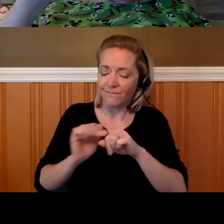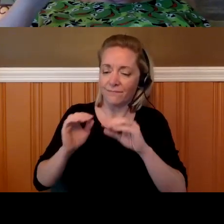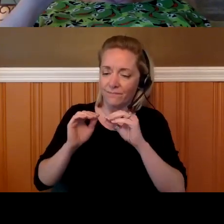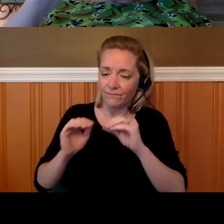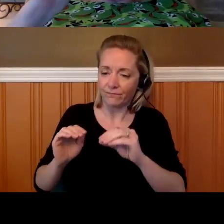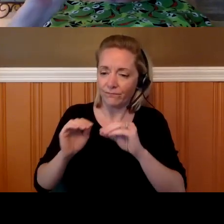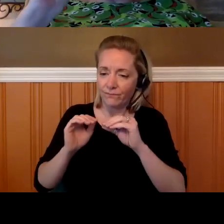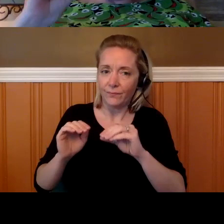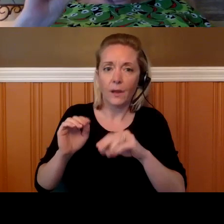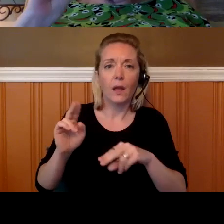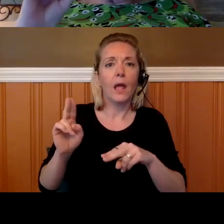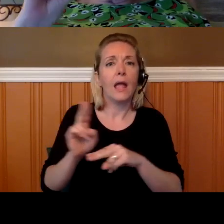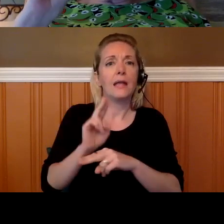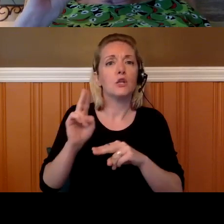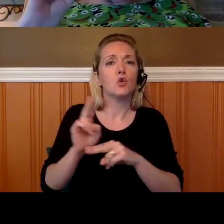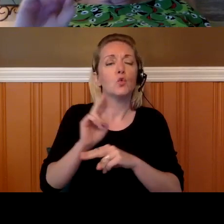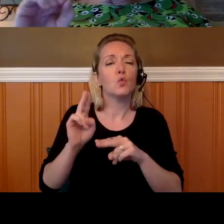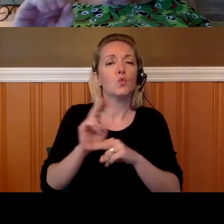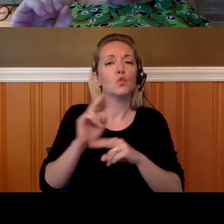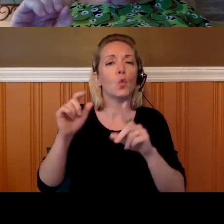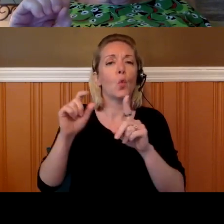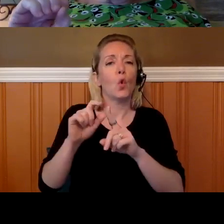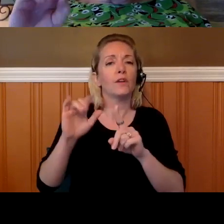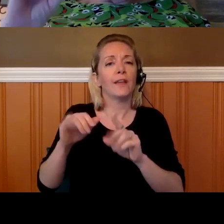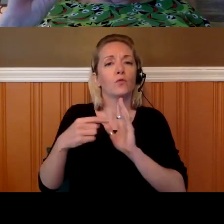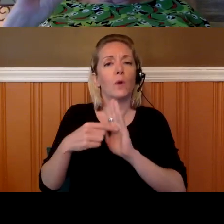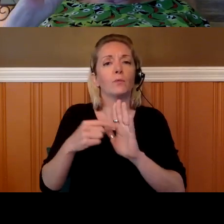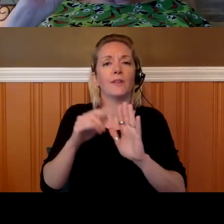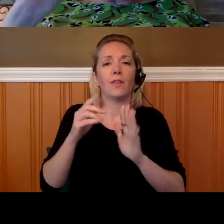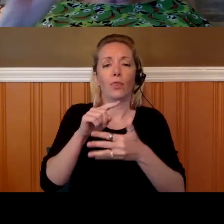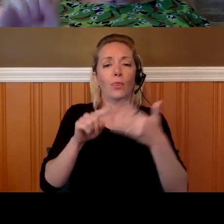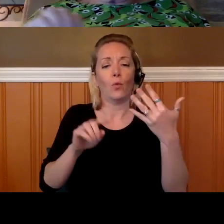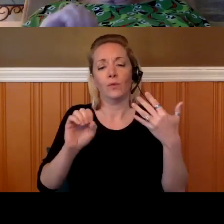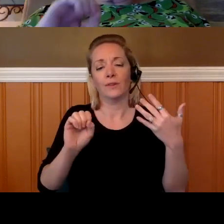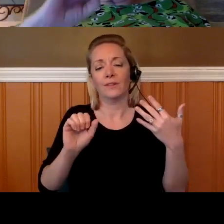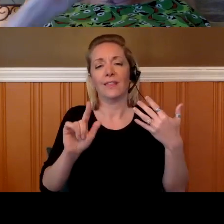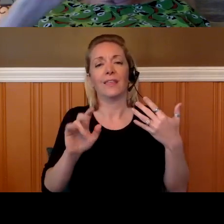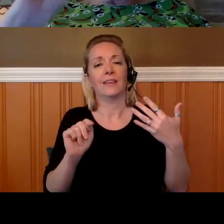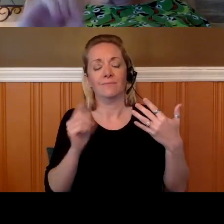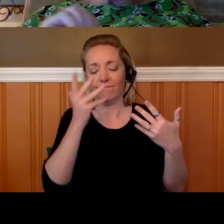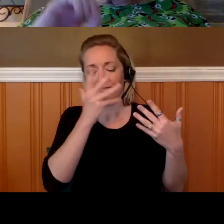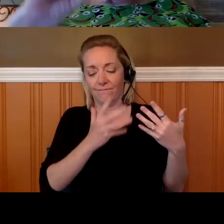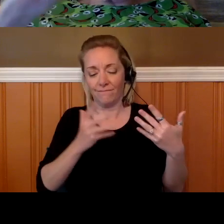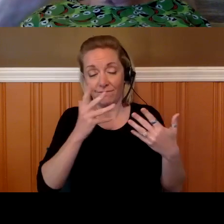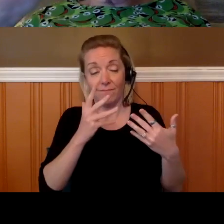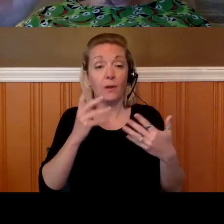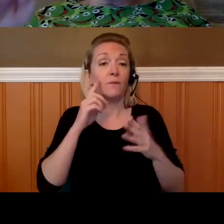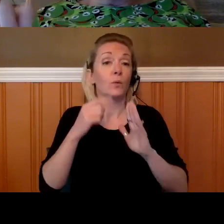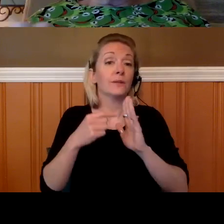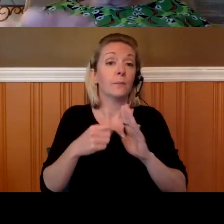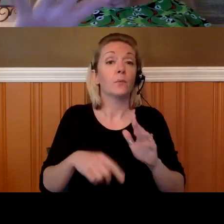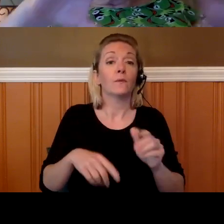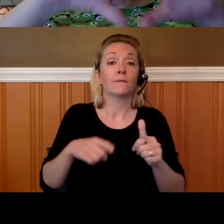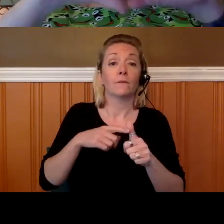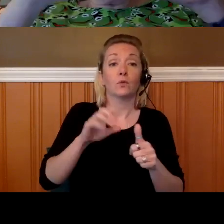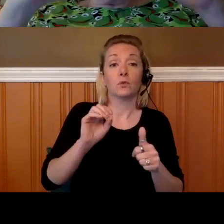use salient feature language from as early as, you know, an object first has a name and then we